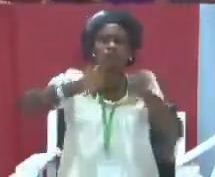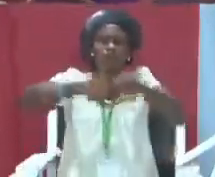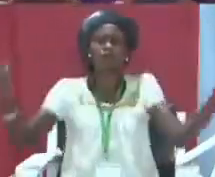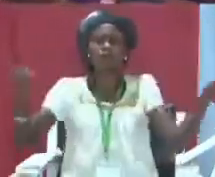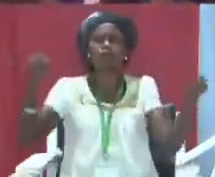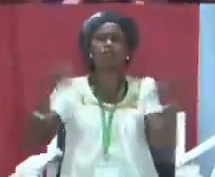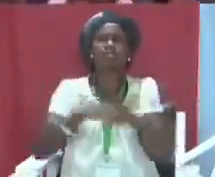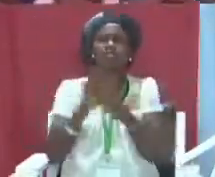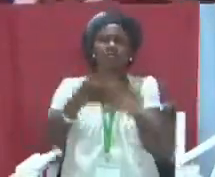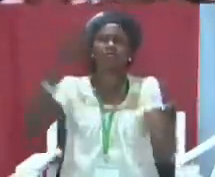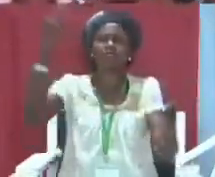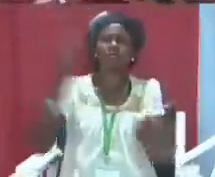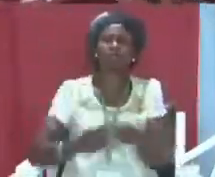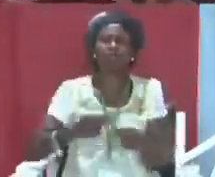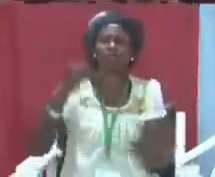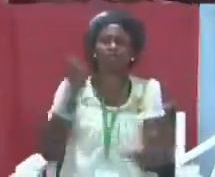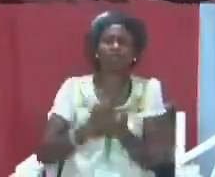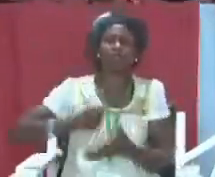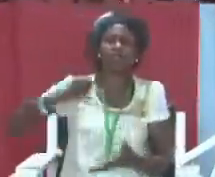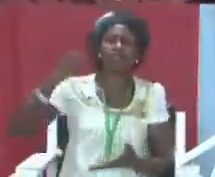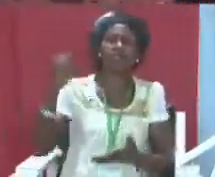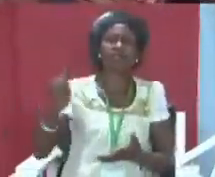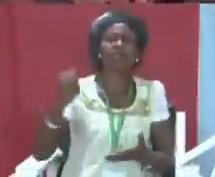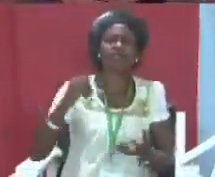in the name of Jesus.